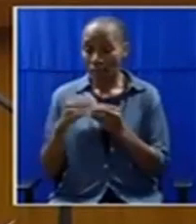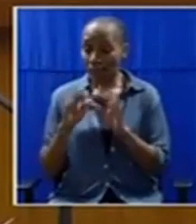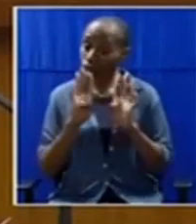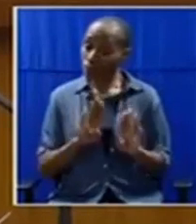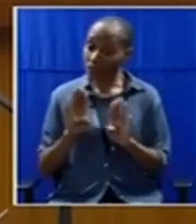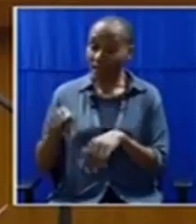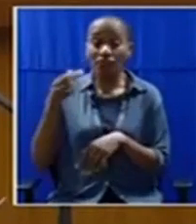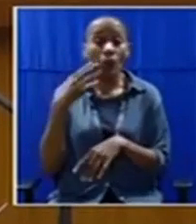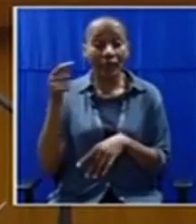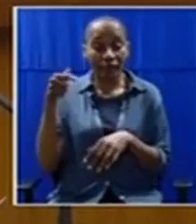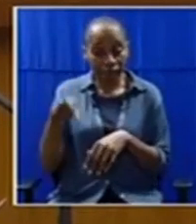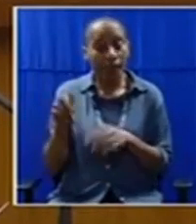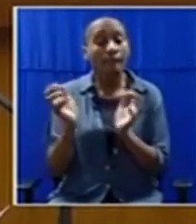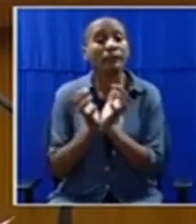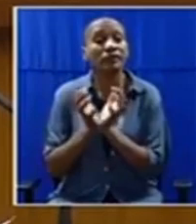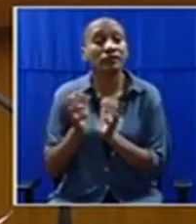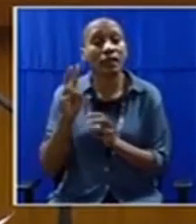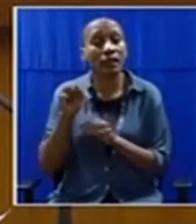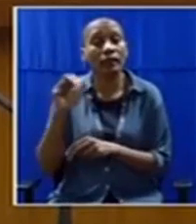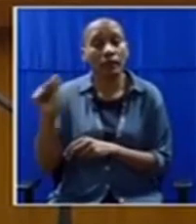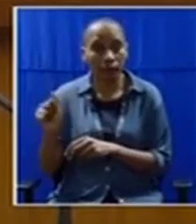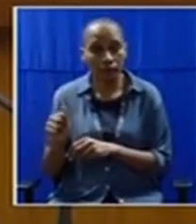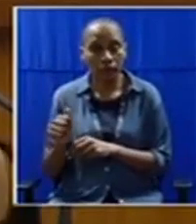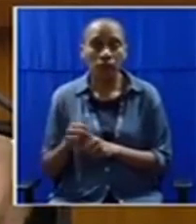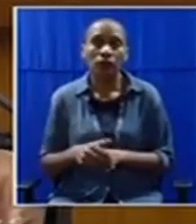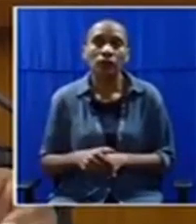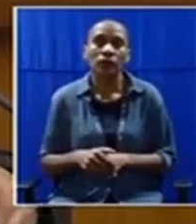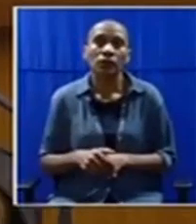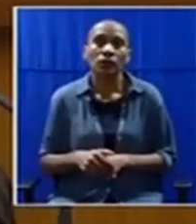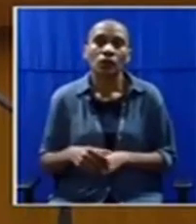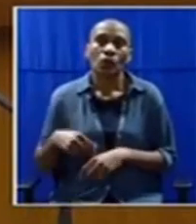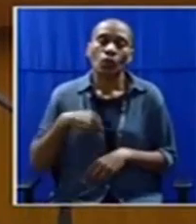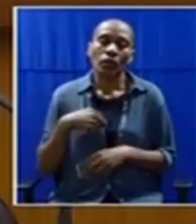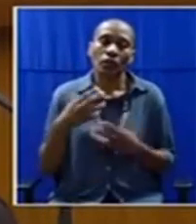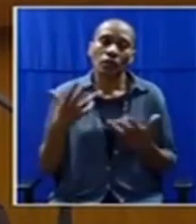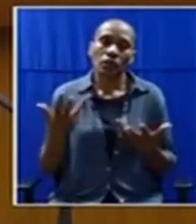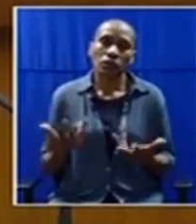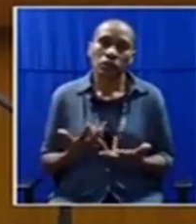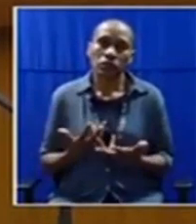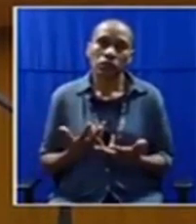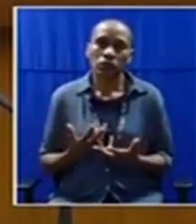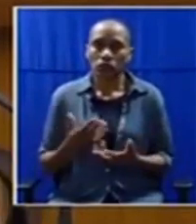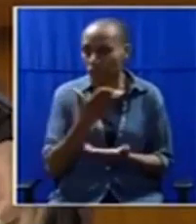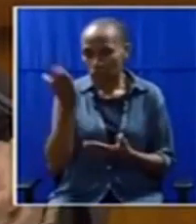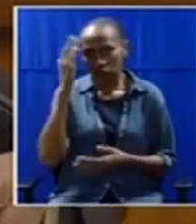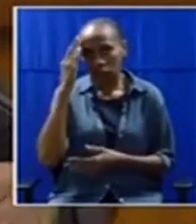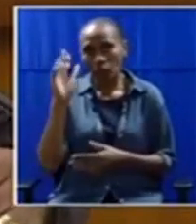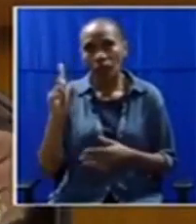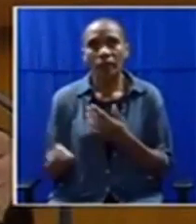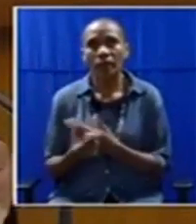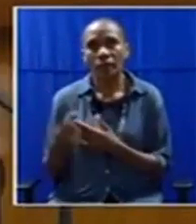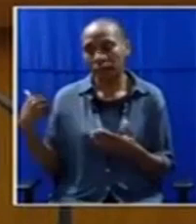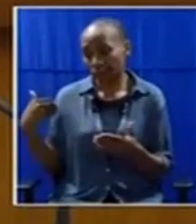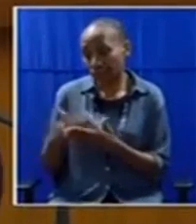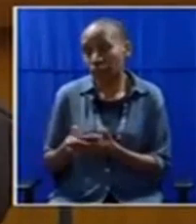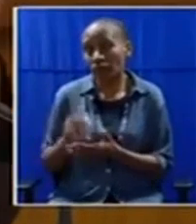ensure consistency and order during the sittings of the House. We are witnesses to what have been happening in